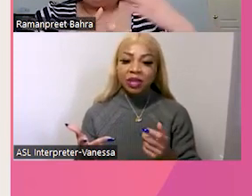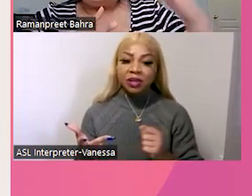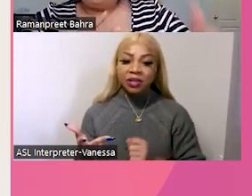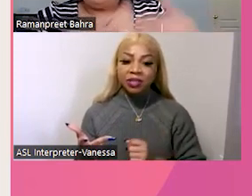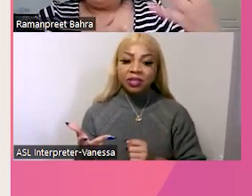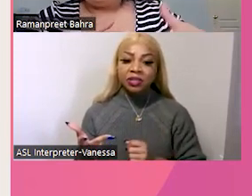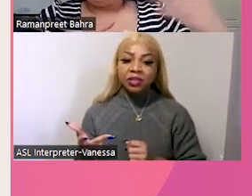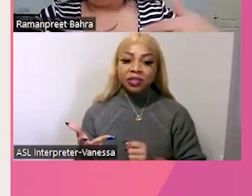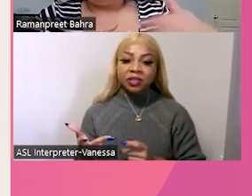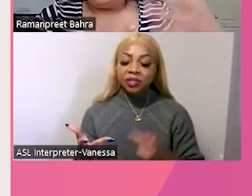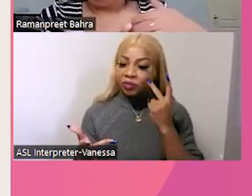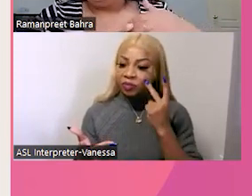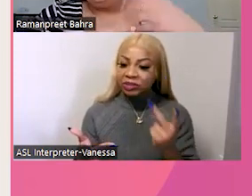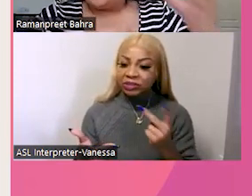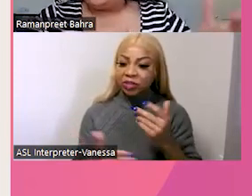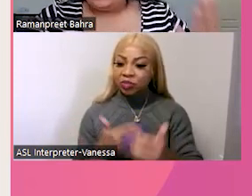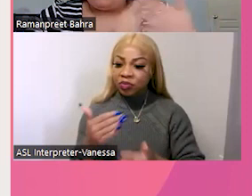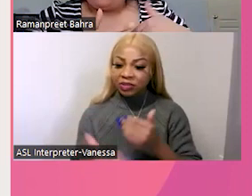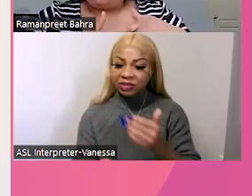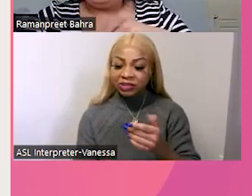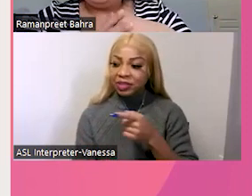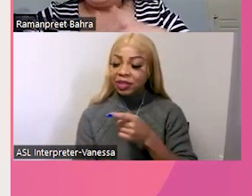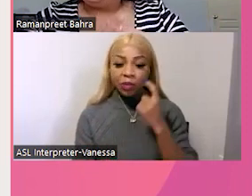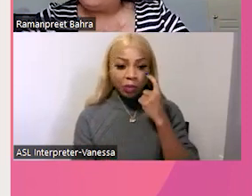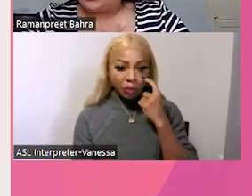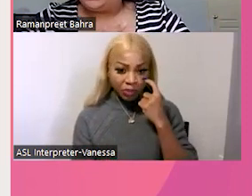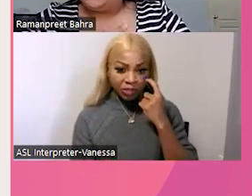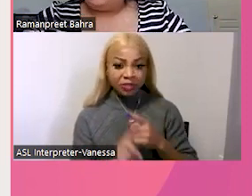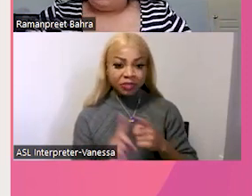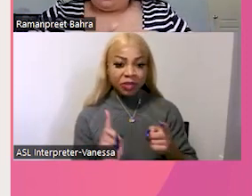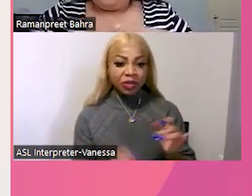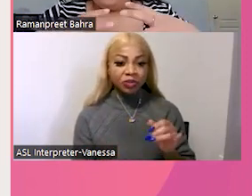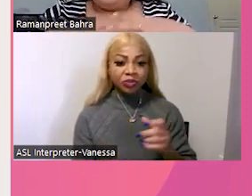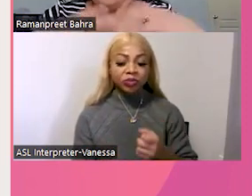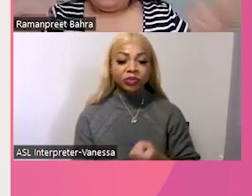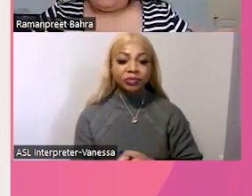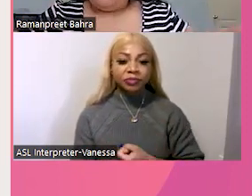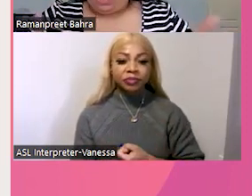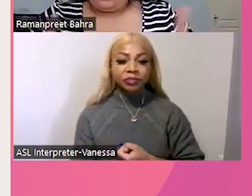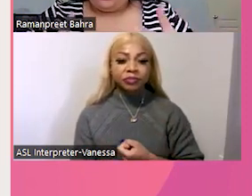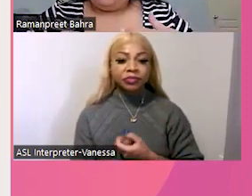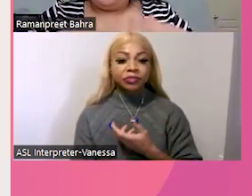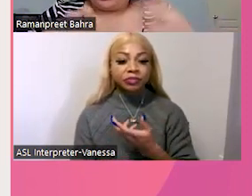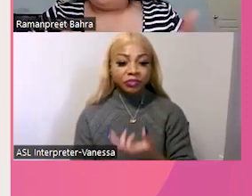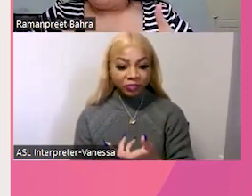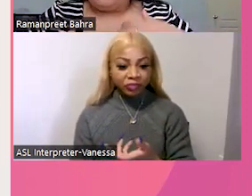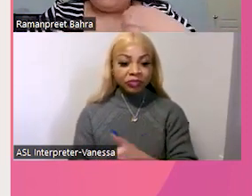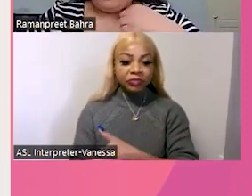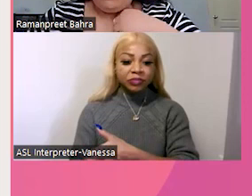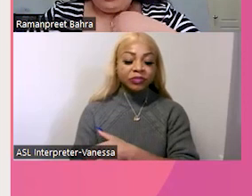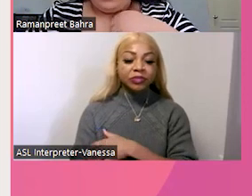occurring through the process of not only witnessing, but also disclosing these gendered